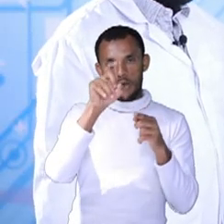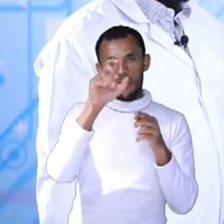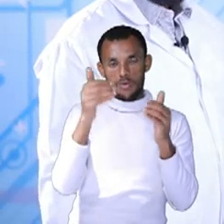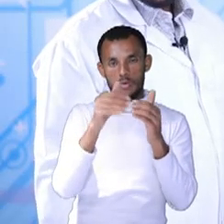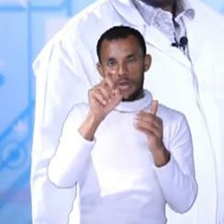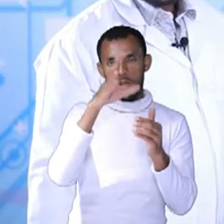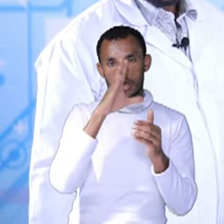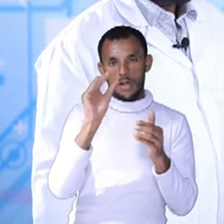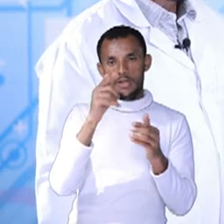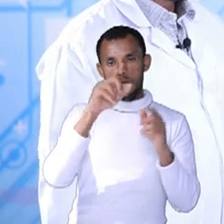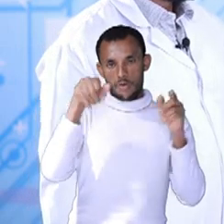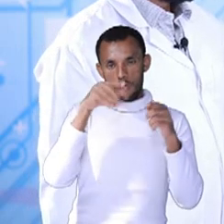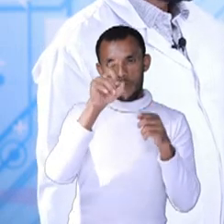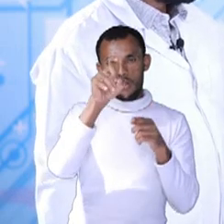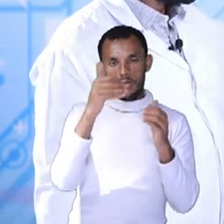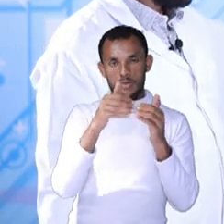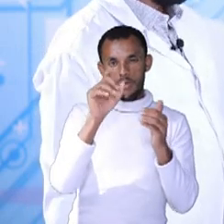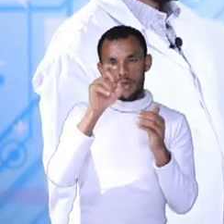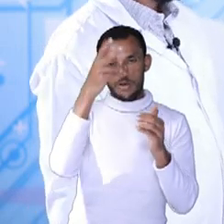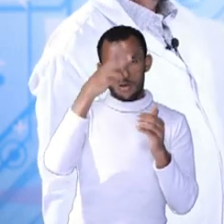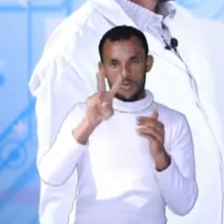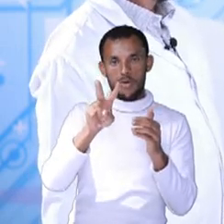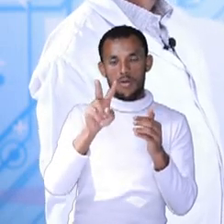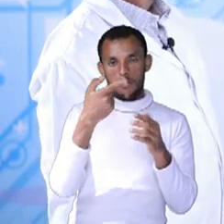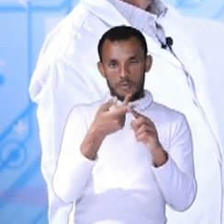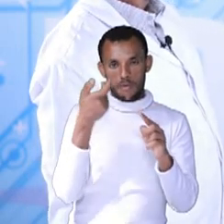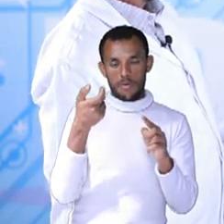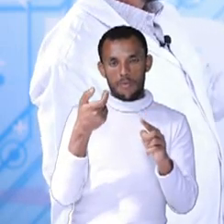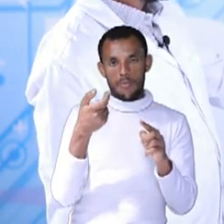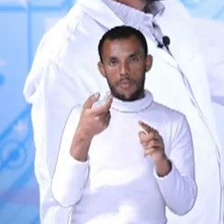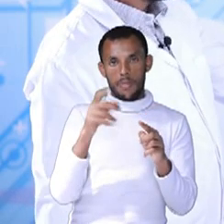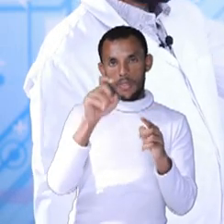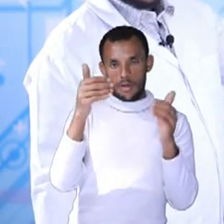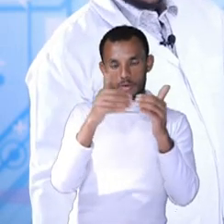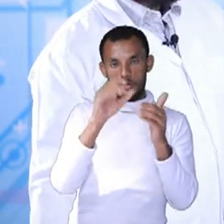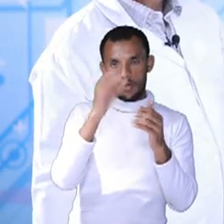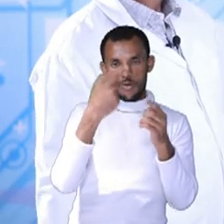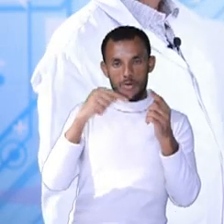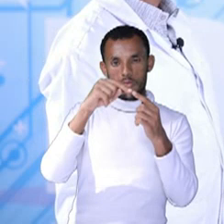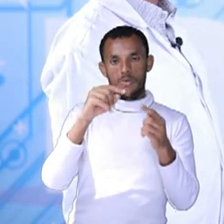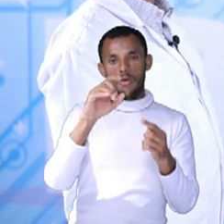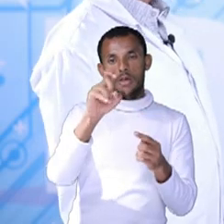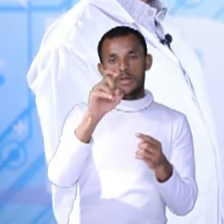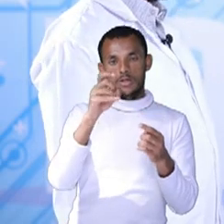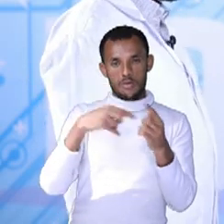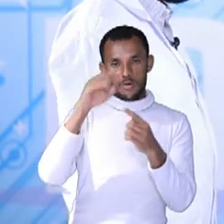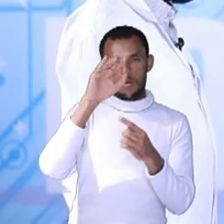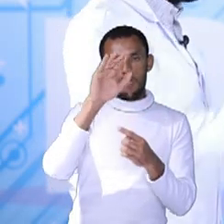x and g of x is equal to x squared from x equal to 0 to x equals to